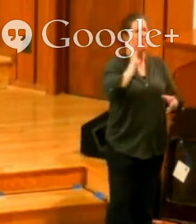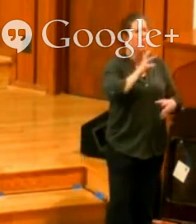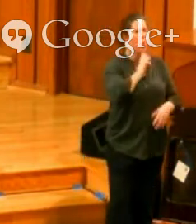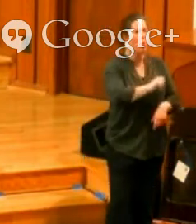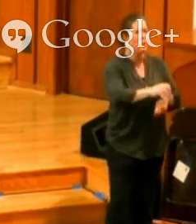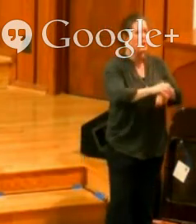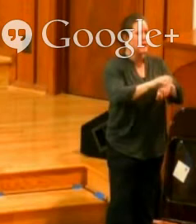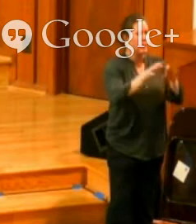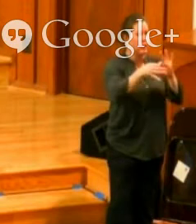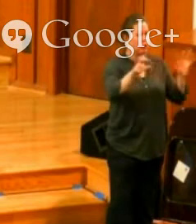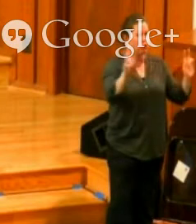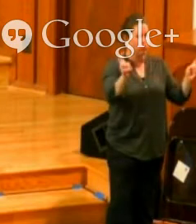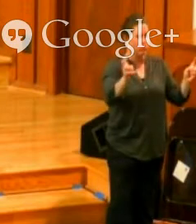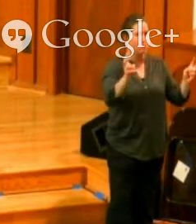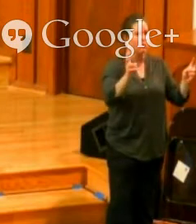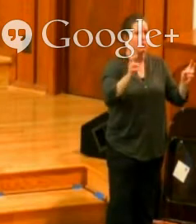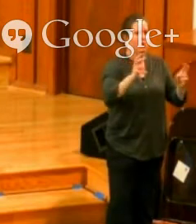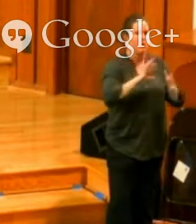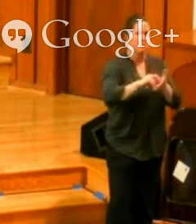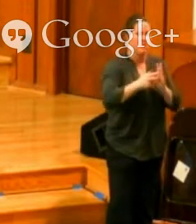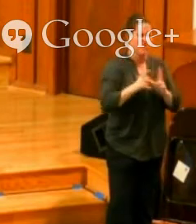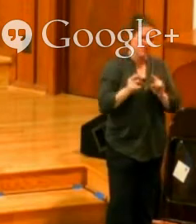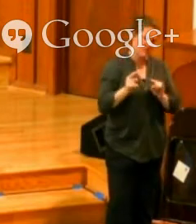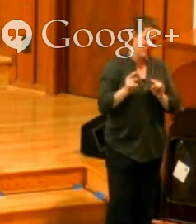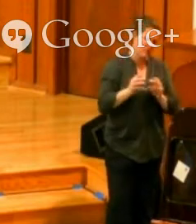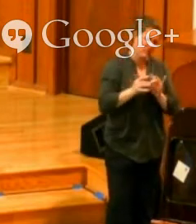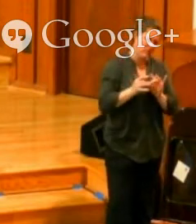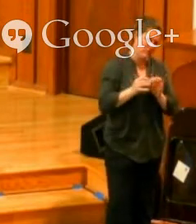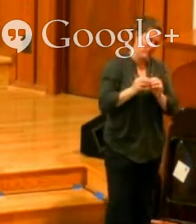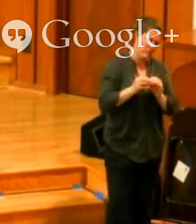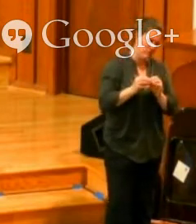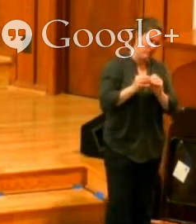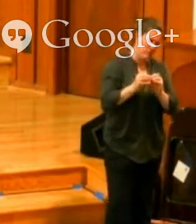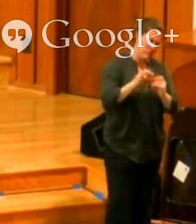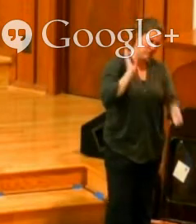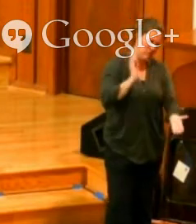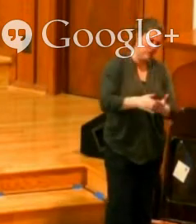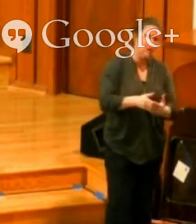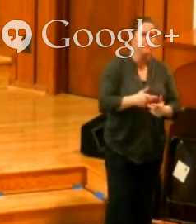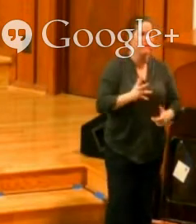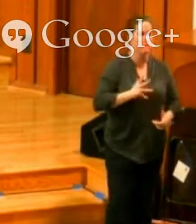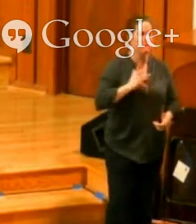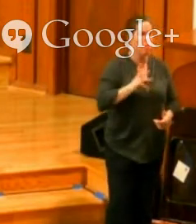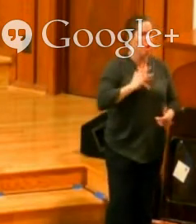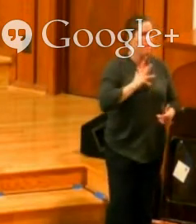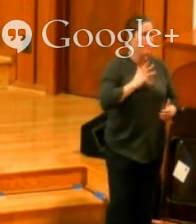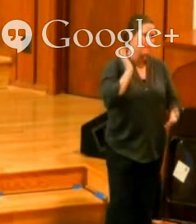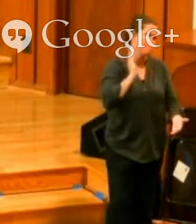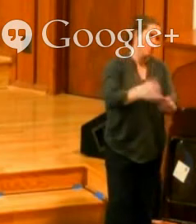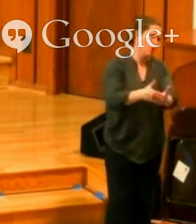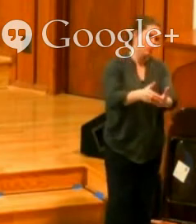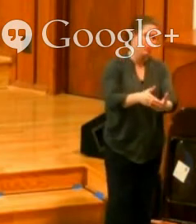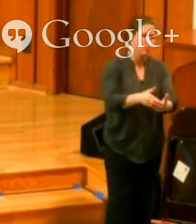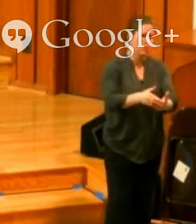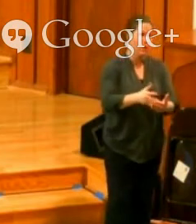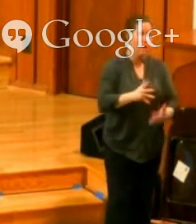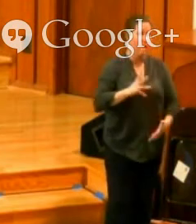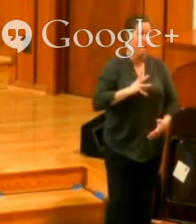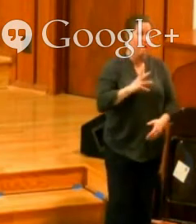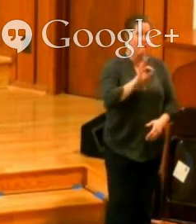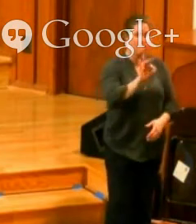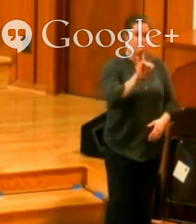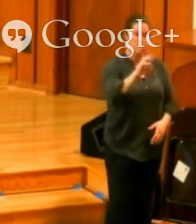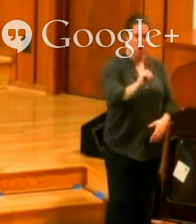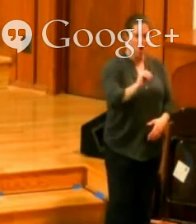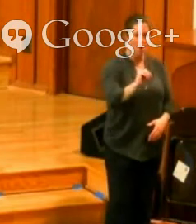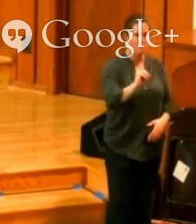or they put him through the ringer, or he was firmly persecuted. That's what it means. It means that they were firmly